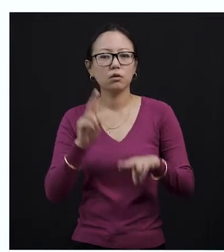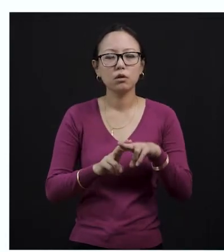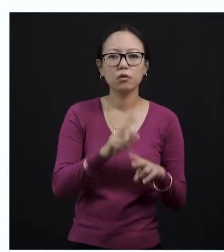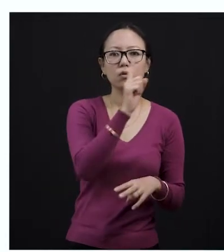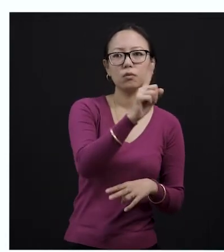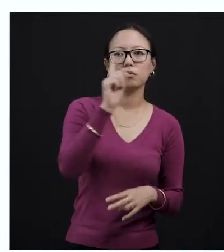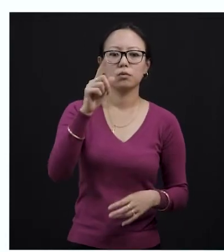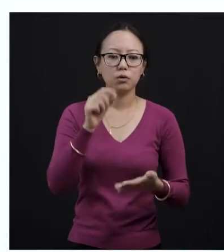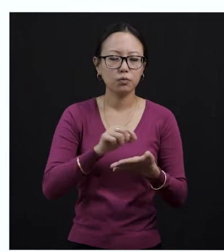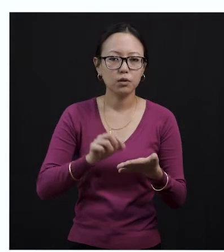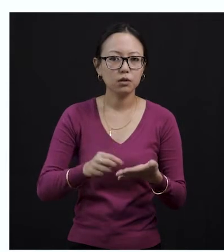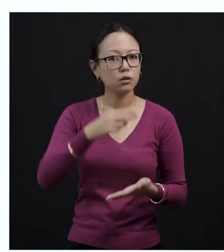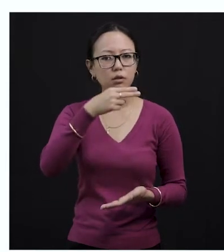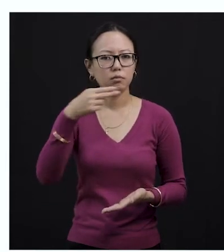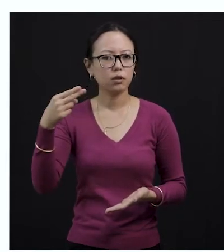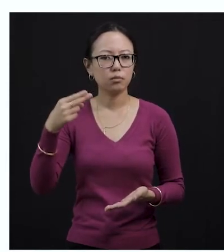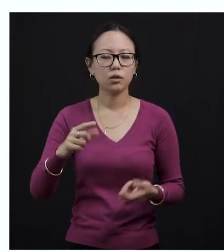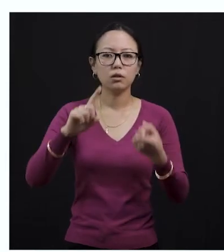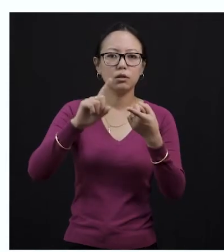you get 11, all right?